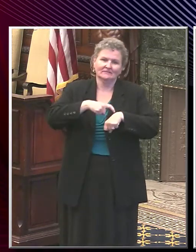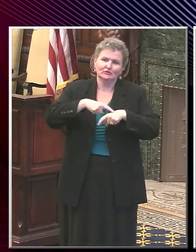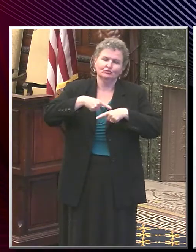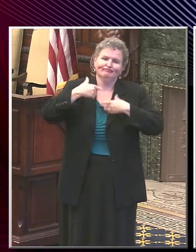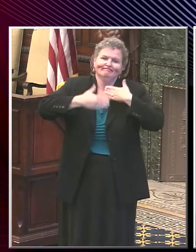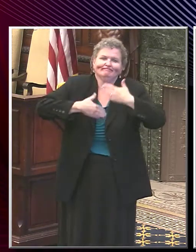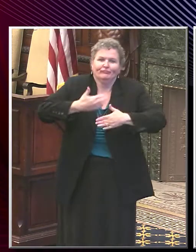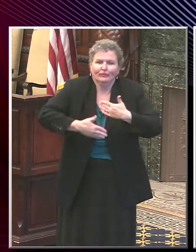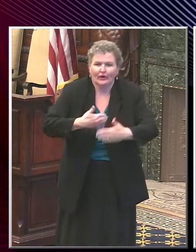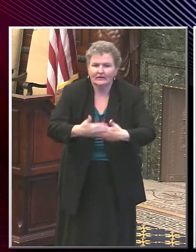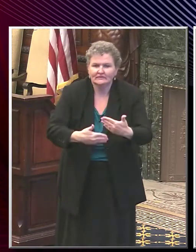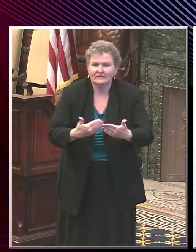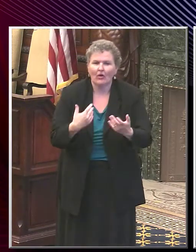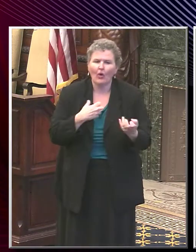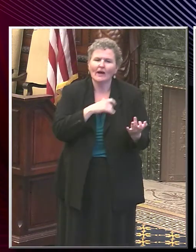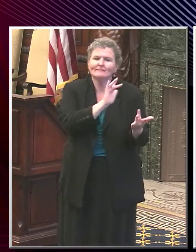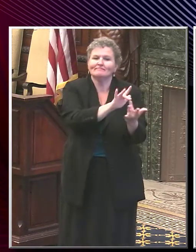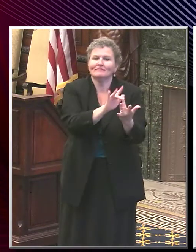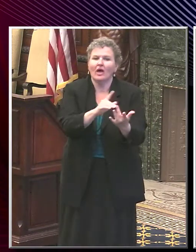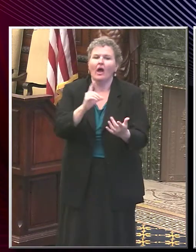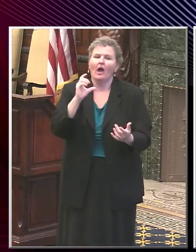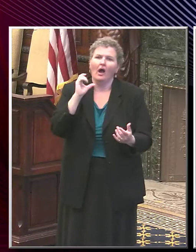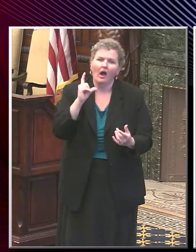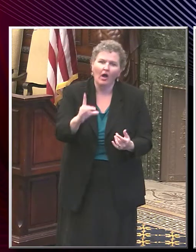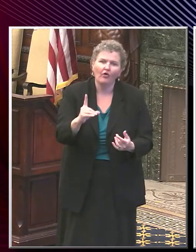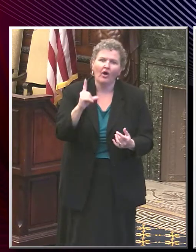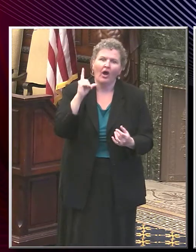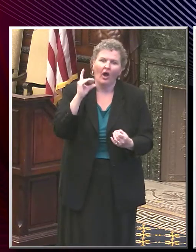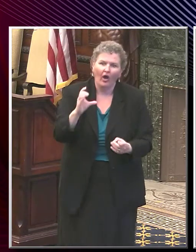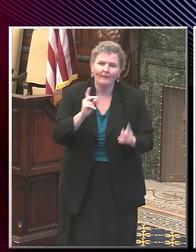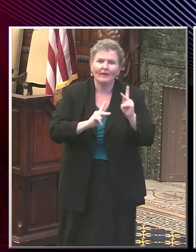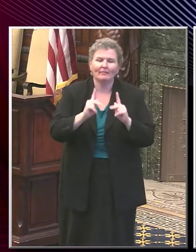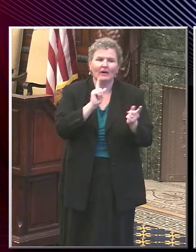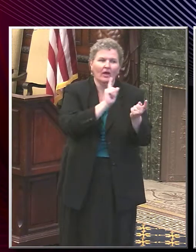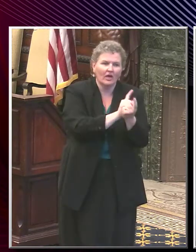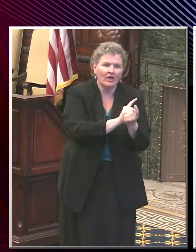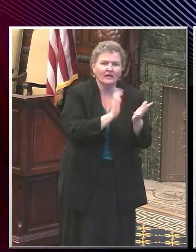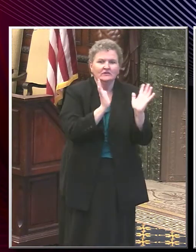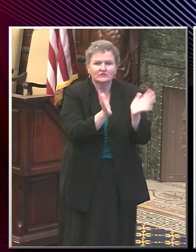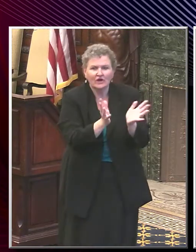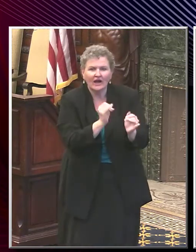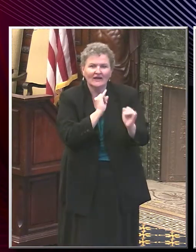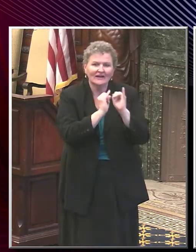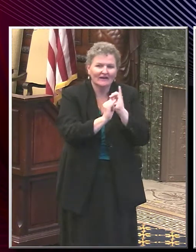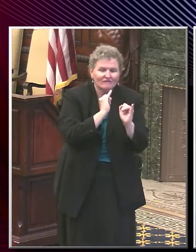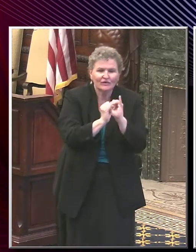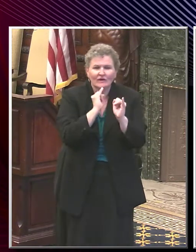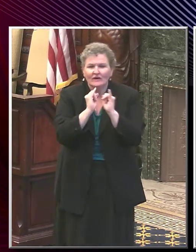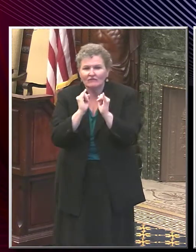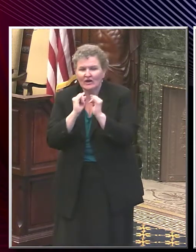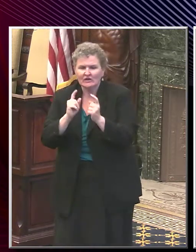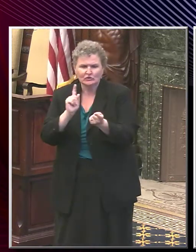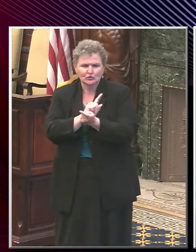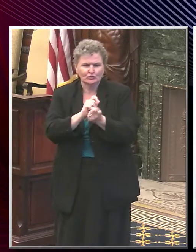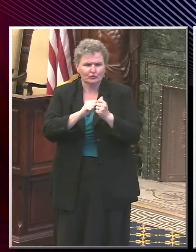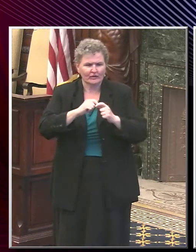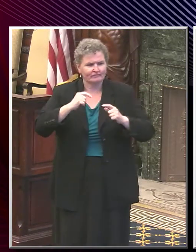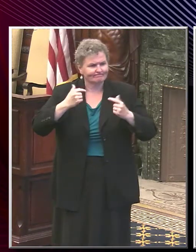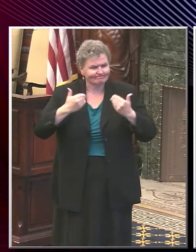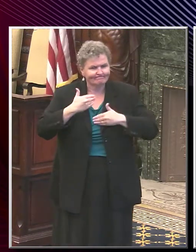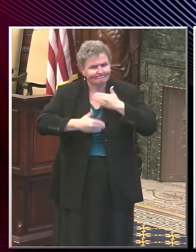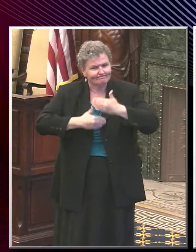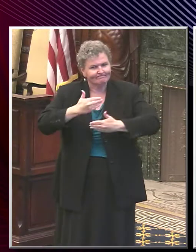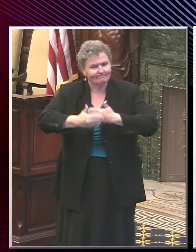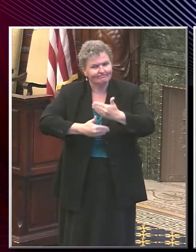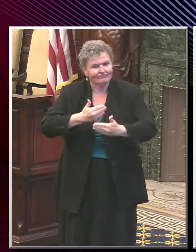now hundreds of people per week with these interviews. But they're finding, as with the contact tracing that we've done in the past for sexually transmitted